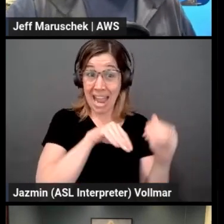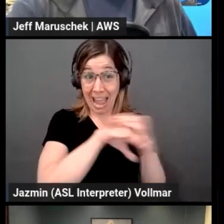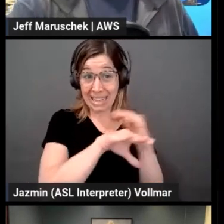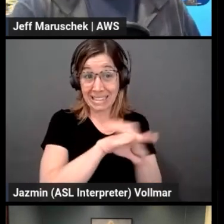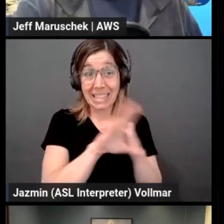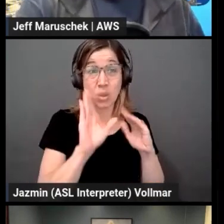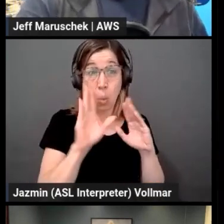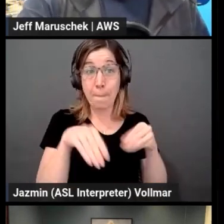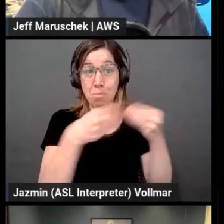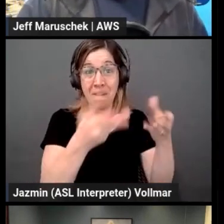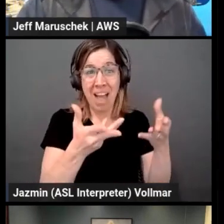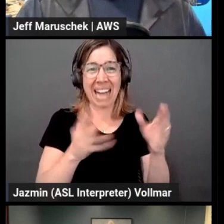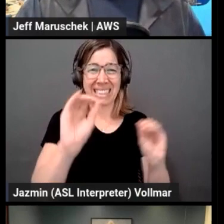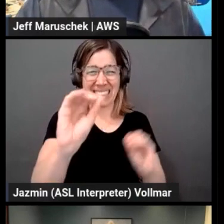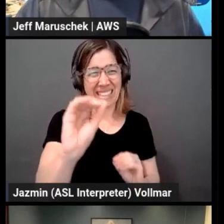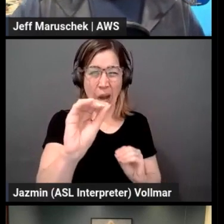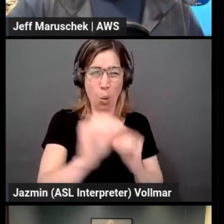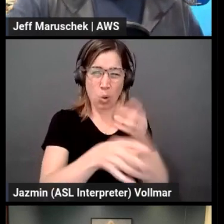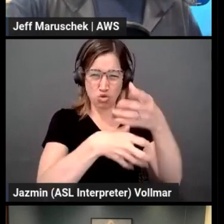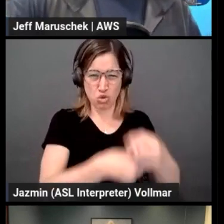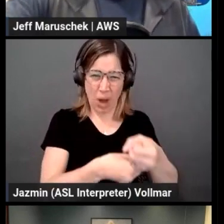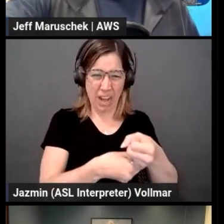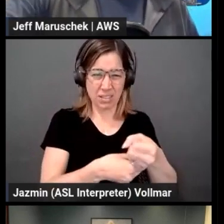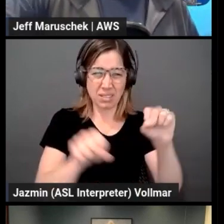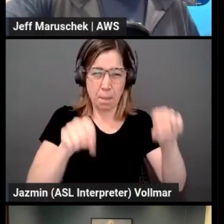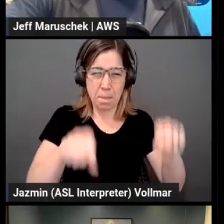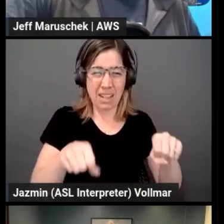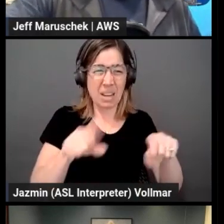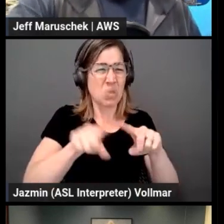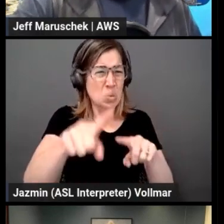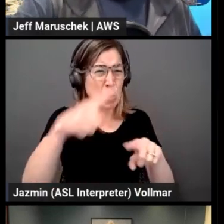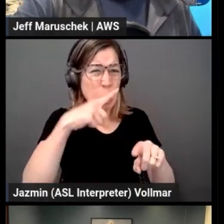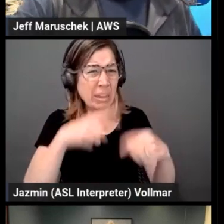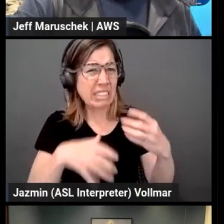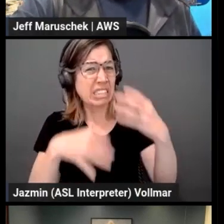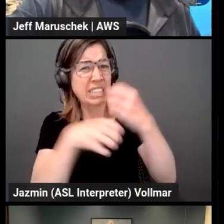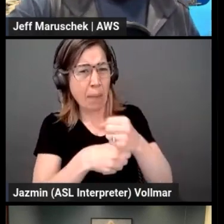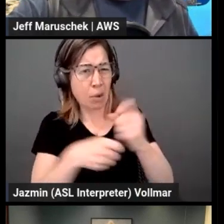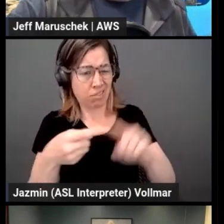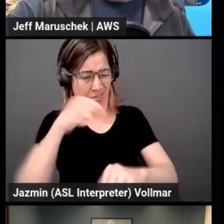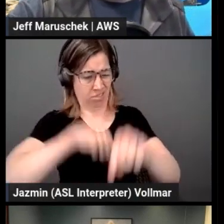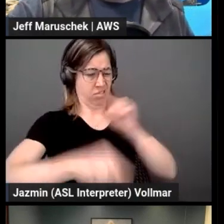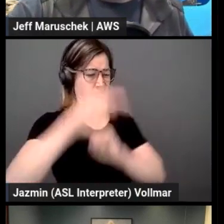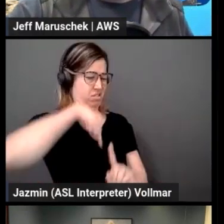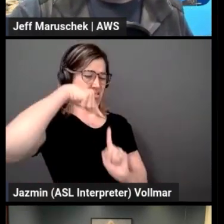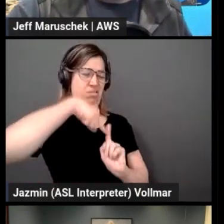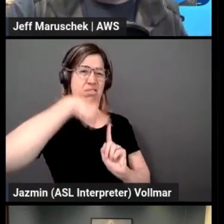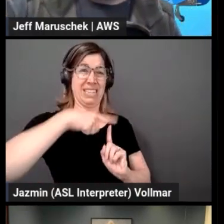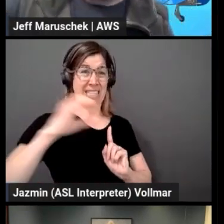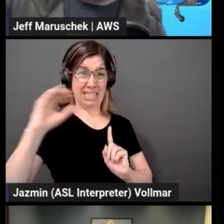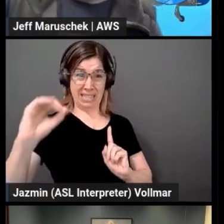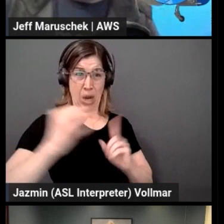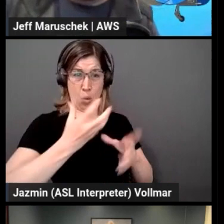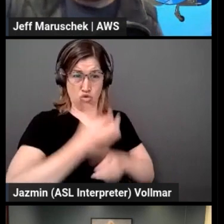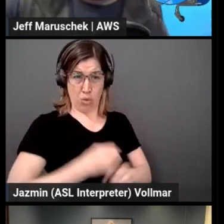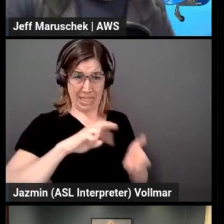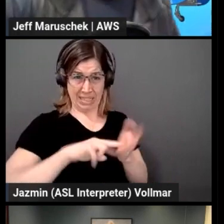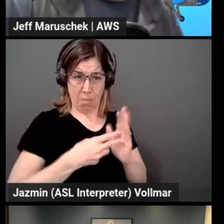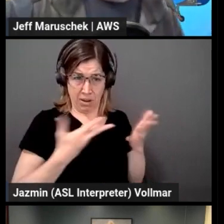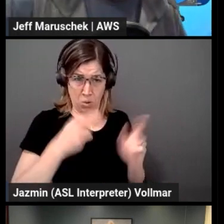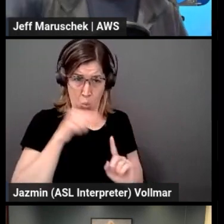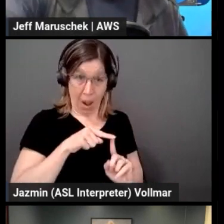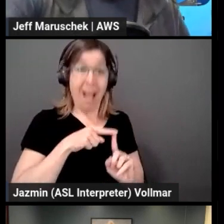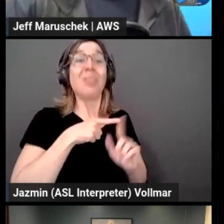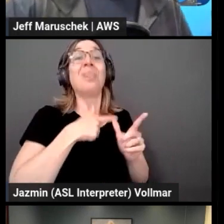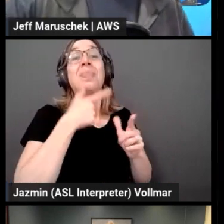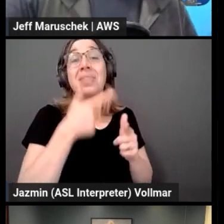that zero trustability. But can you just summarize, start at the beginning with zero trust, and then again, just really quickly go over